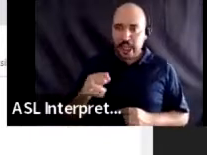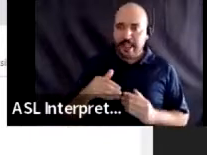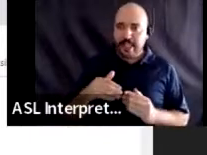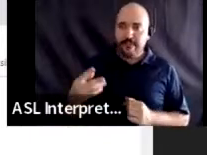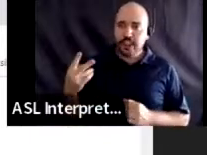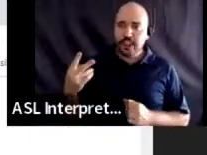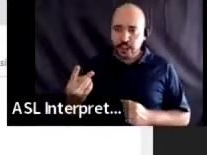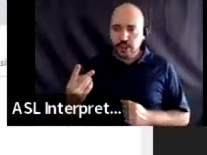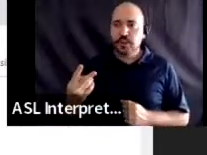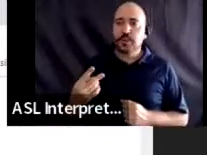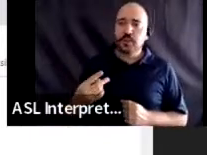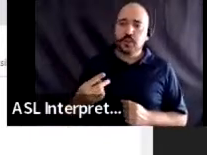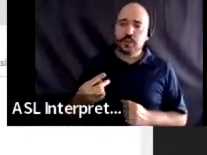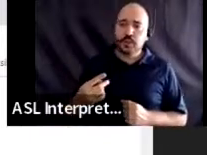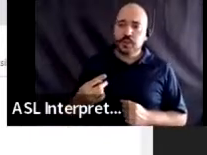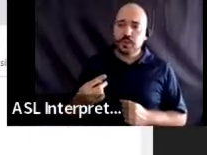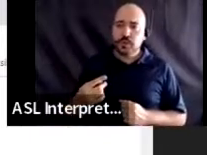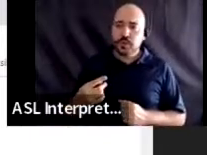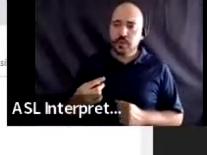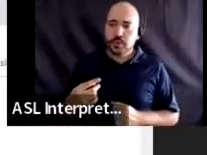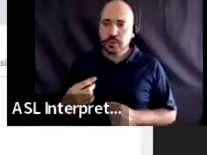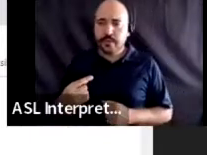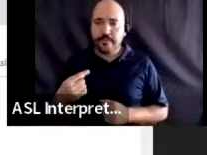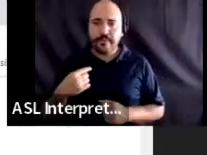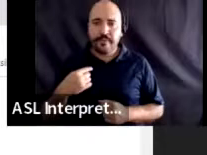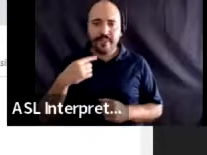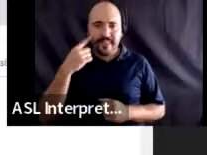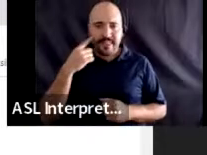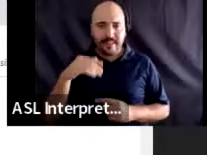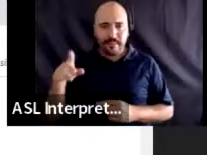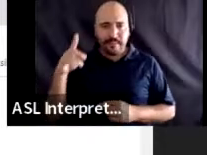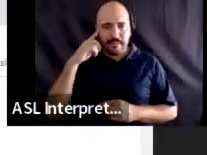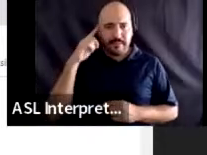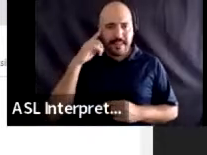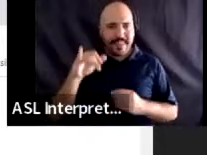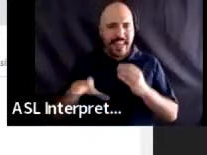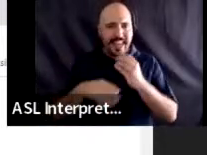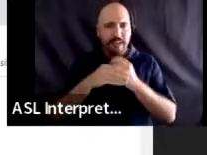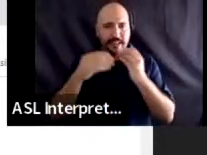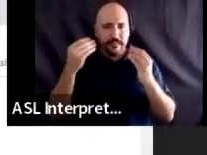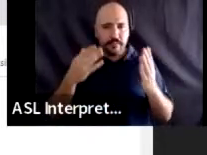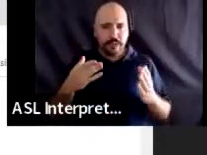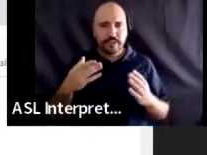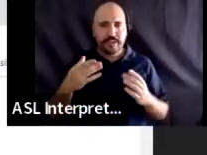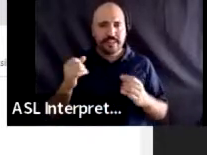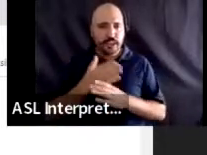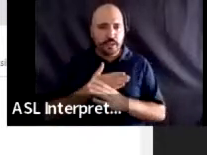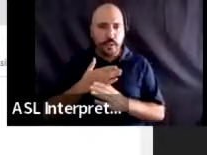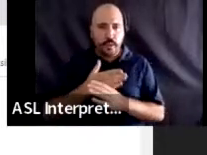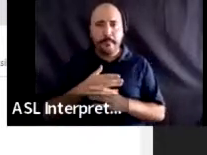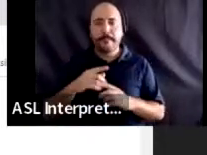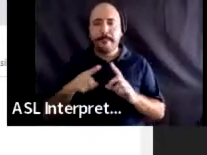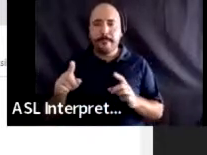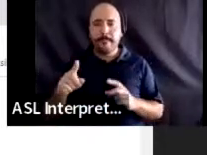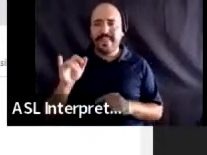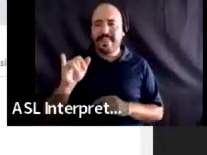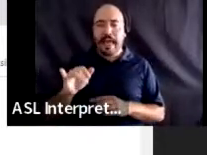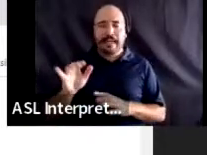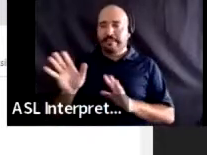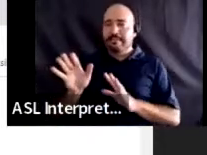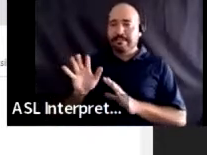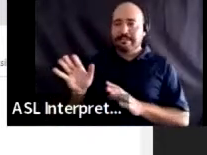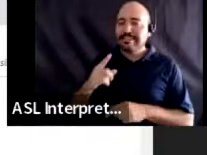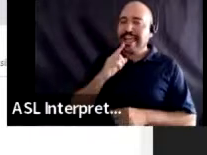2? That, you know, I think that in their mind, they think that that's extra information and it's annoying. But that is actually